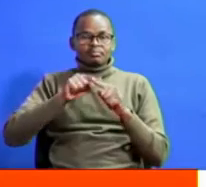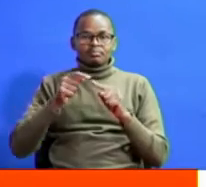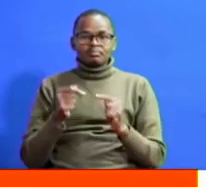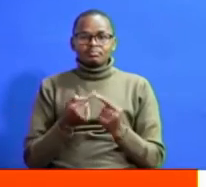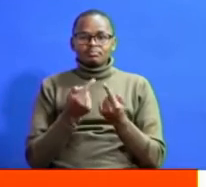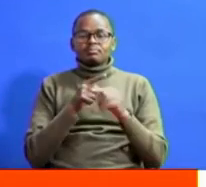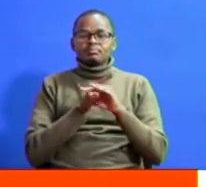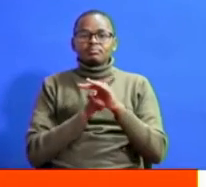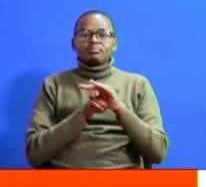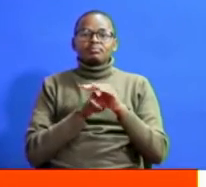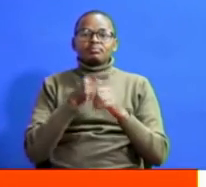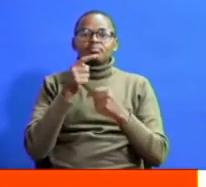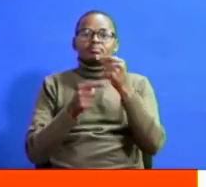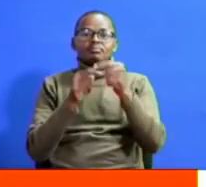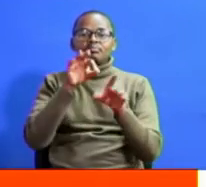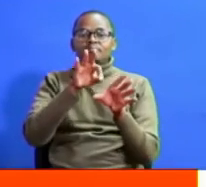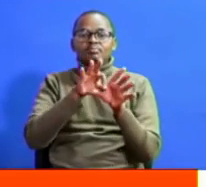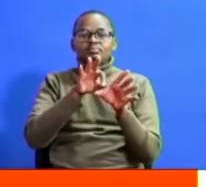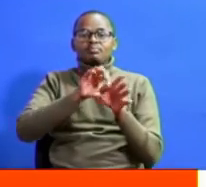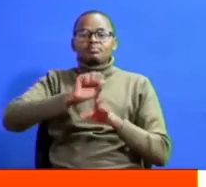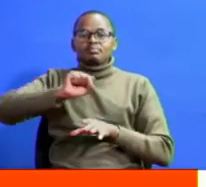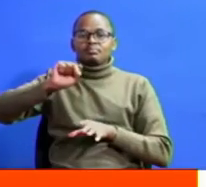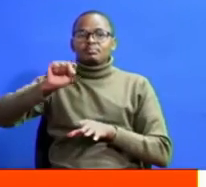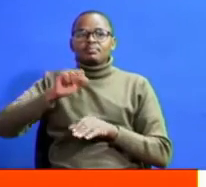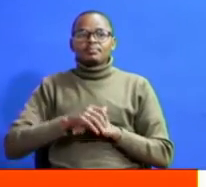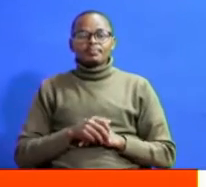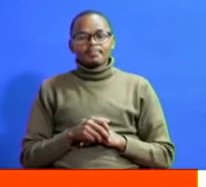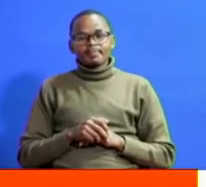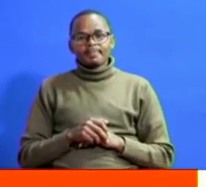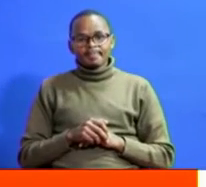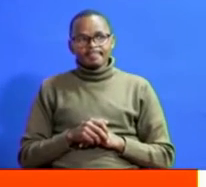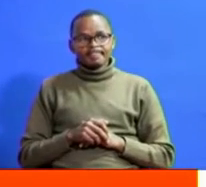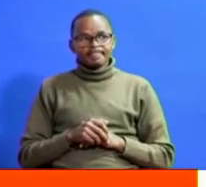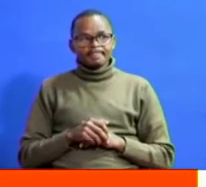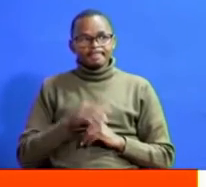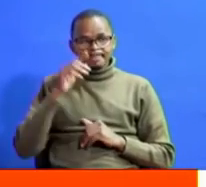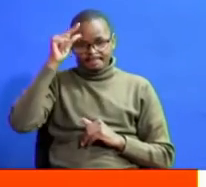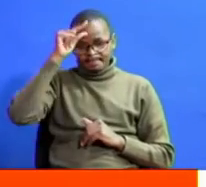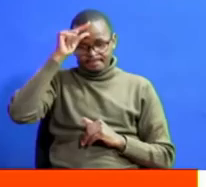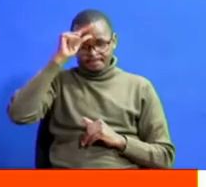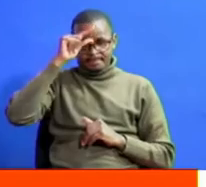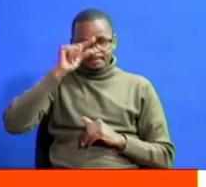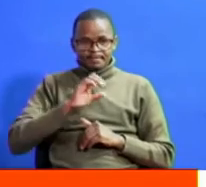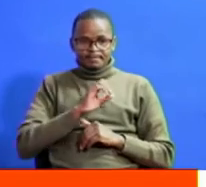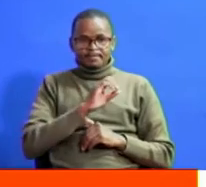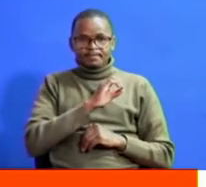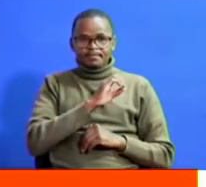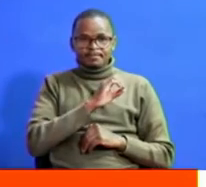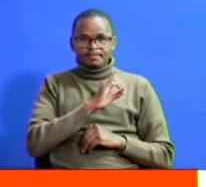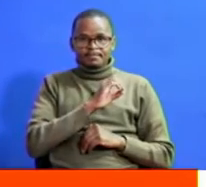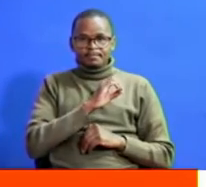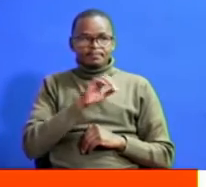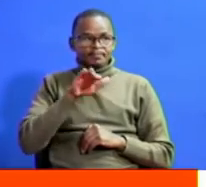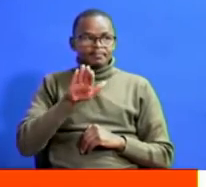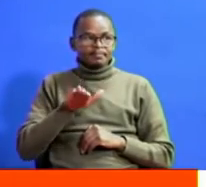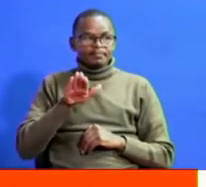violence during the ongoing elections campaigns. Serikali yetu isimame na sisi aswa kina